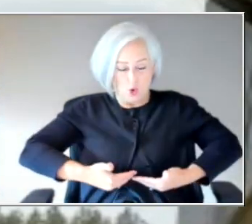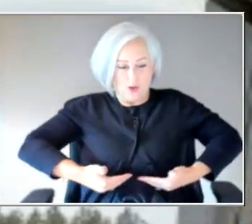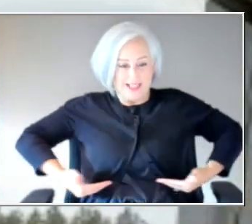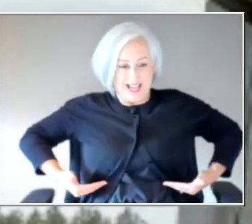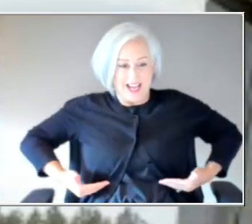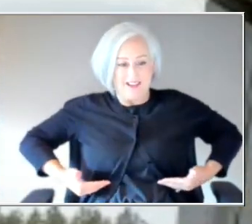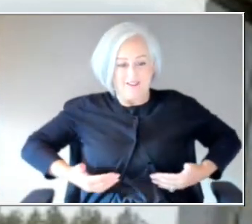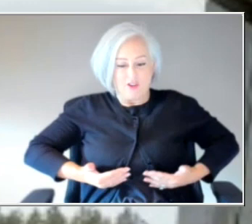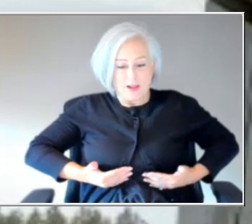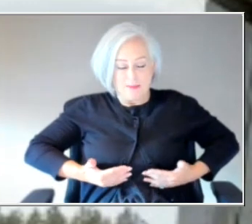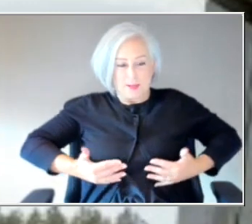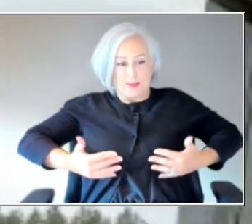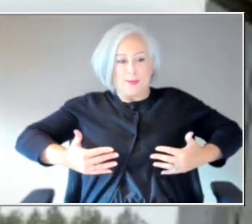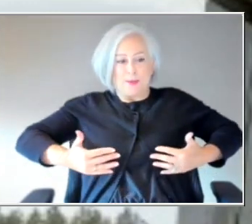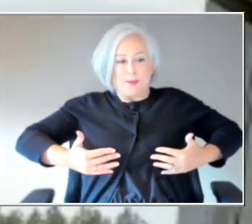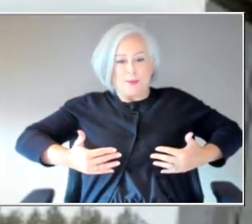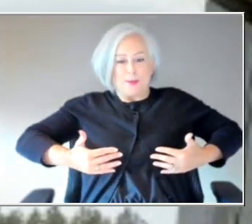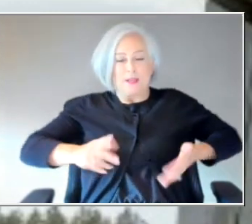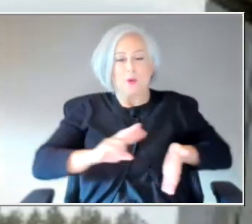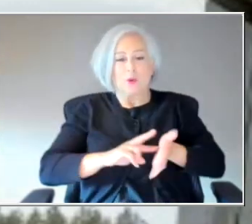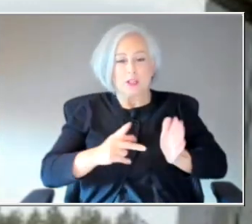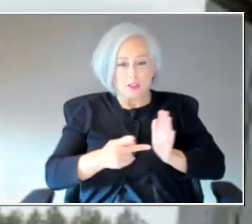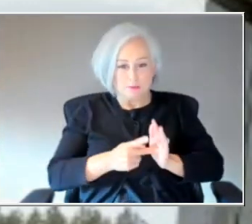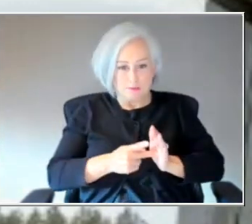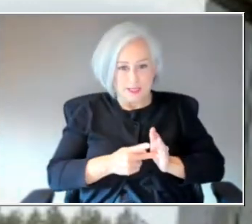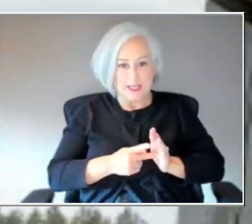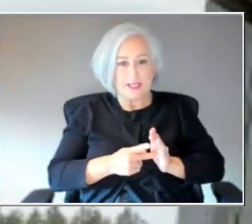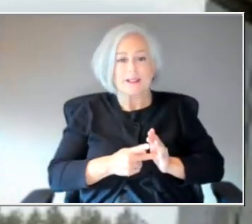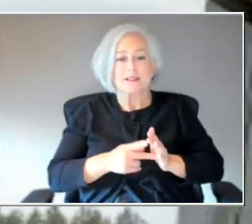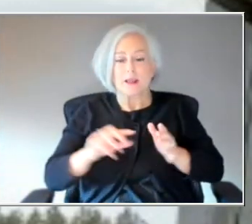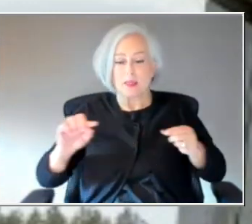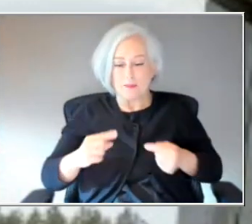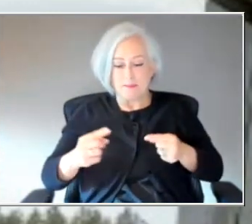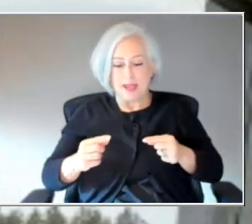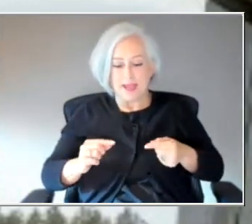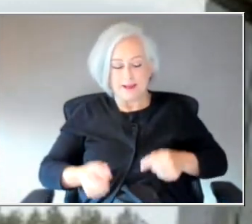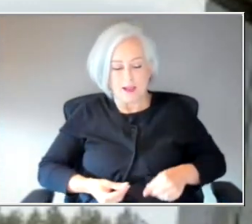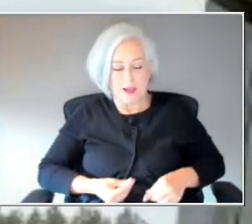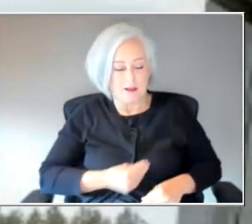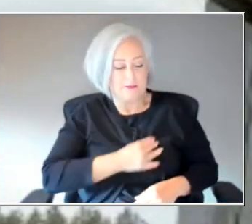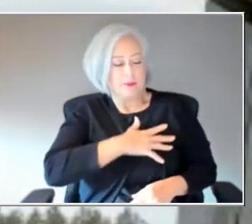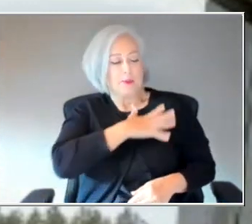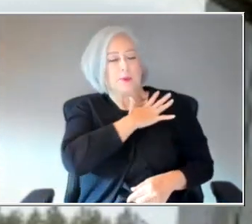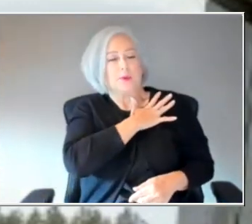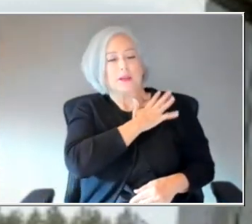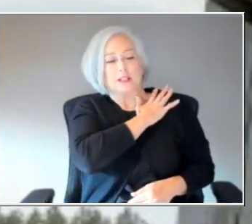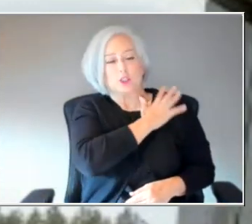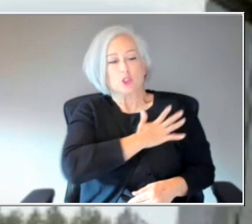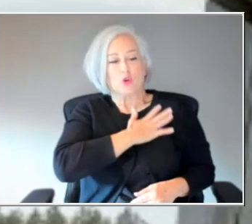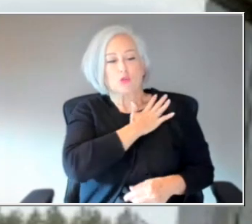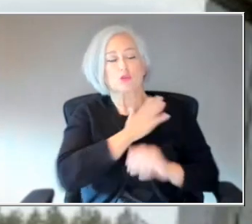referred pain from that diaphragm being stretched out, and it goes usually to the shoulders or to the neck.